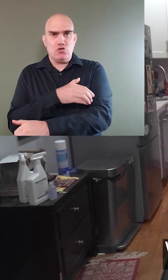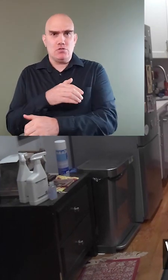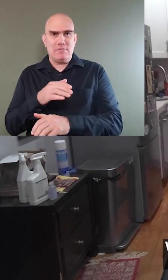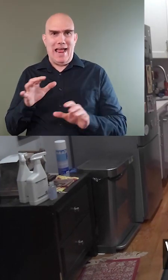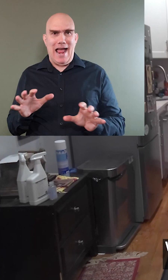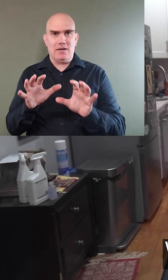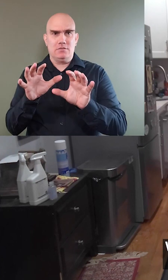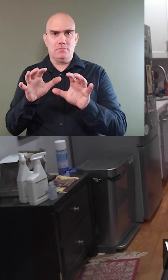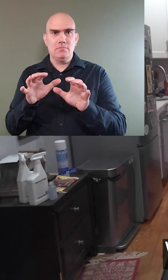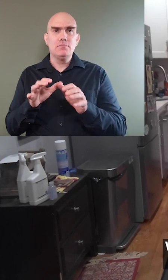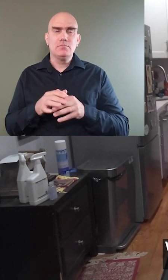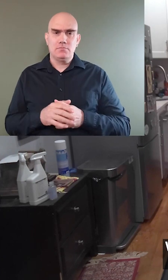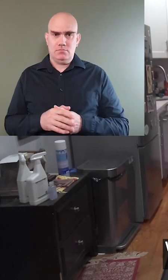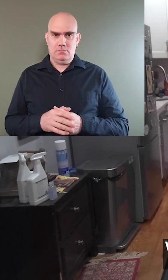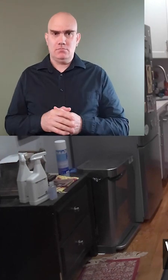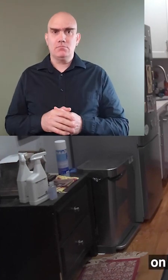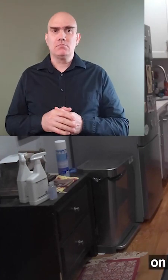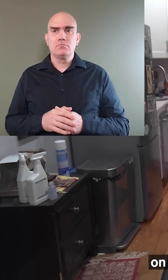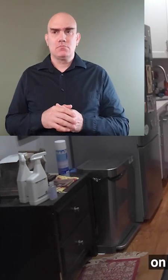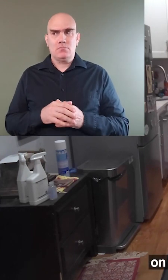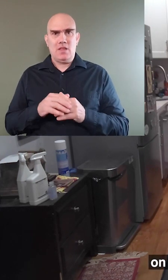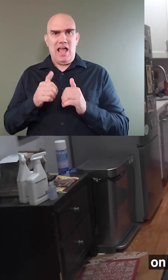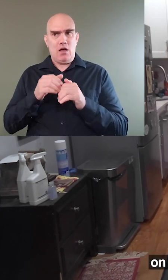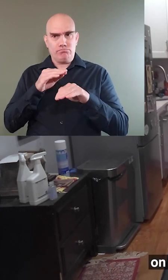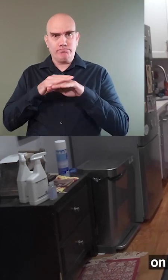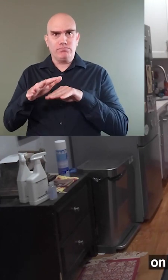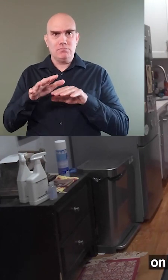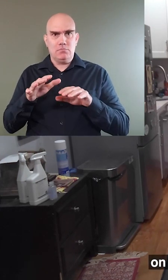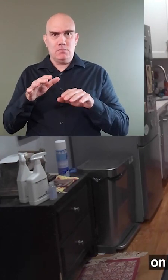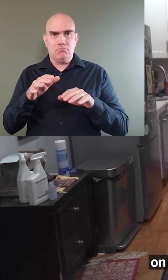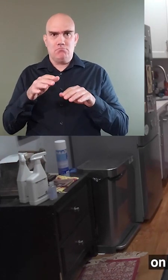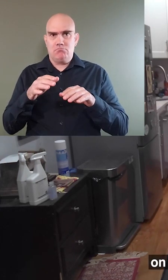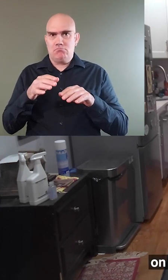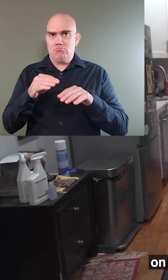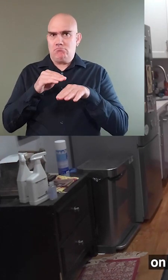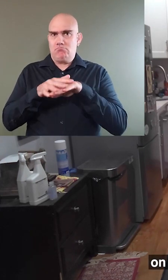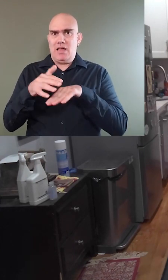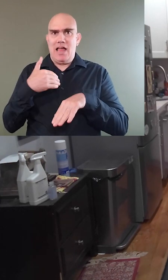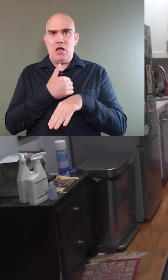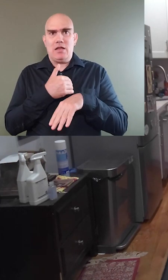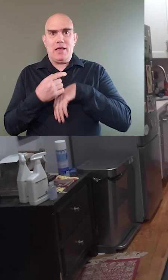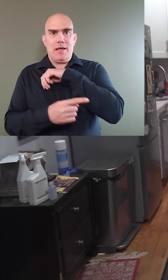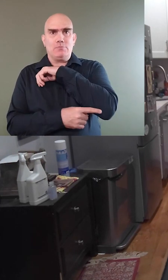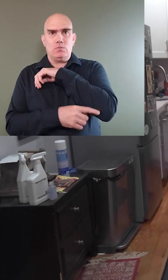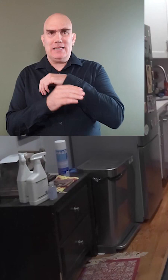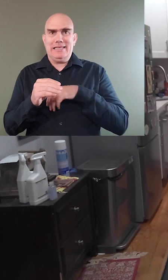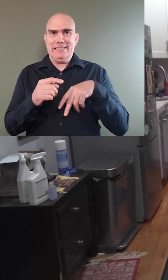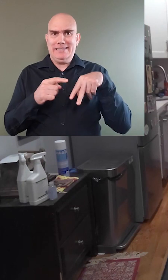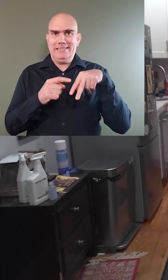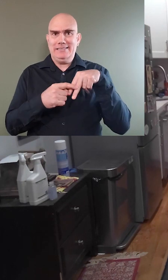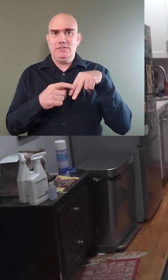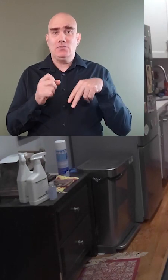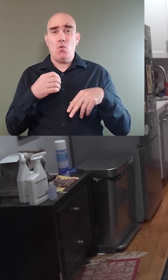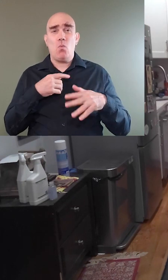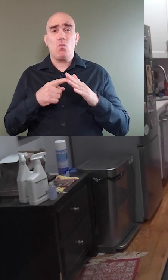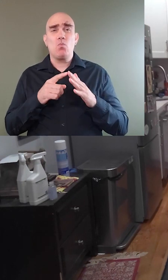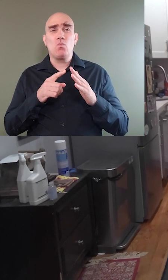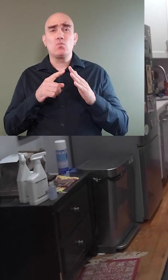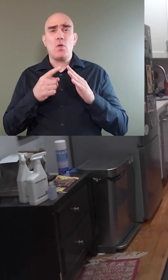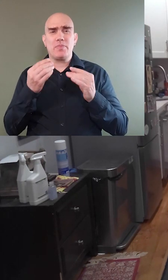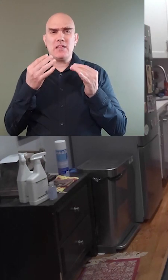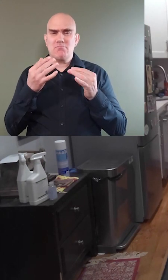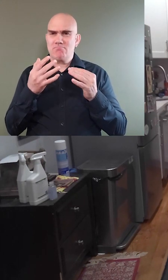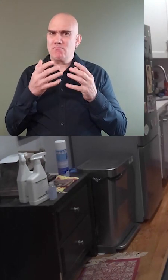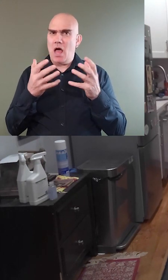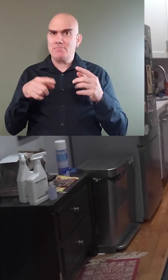how our muscles act on our elbows and our knees. So I really started to think a lot about